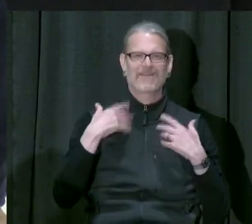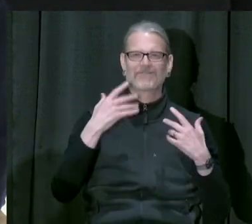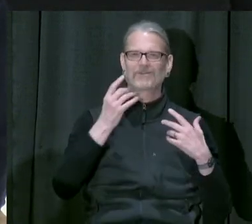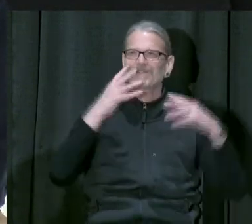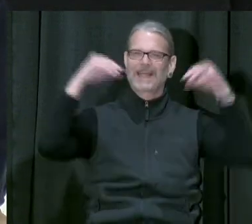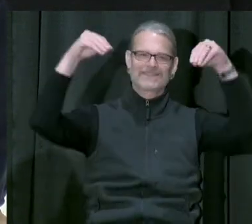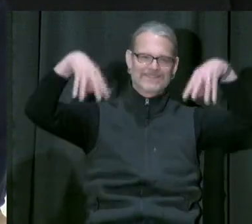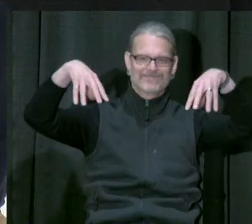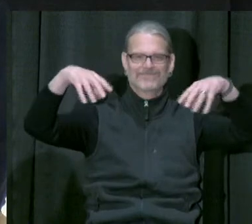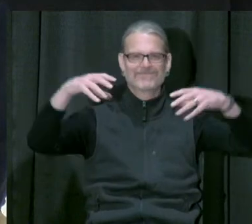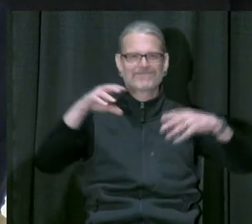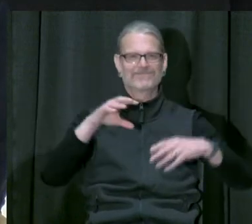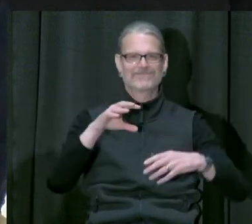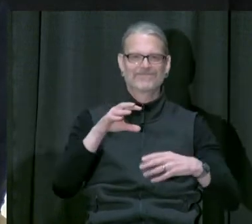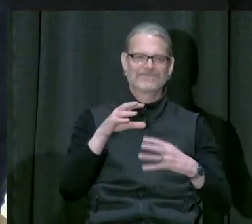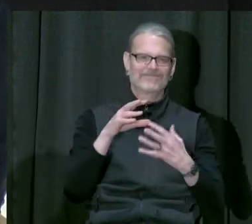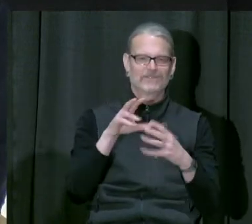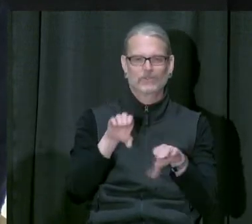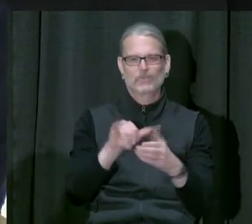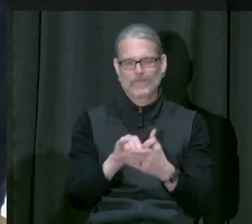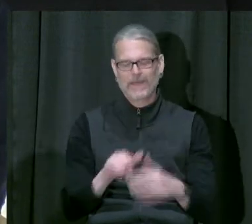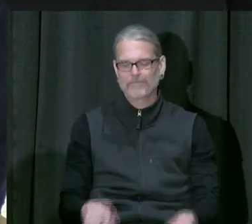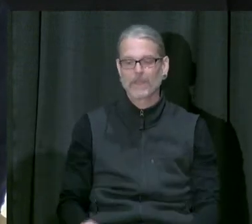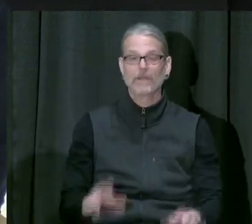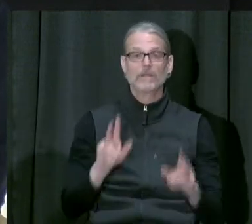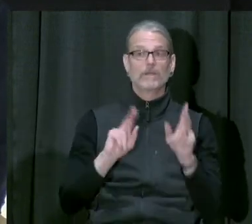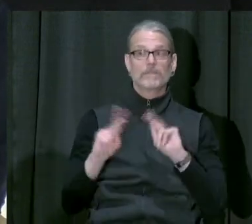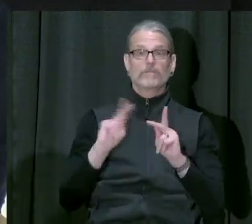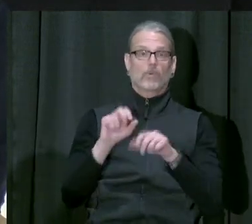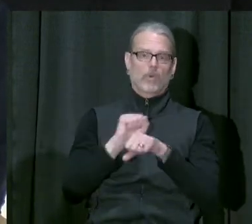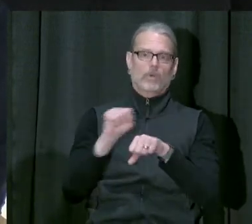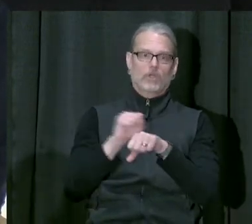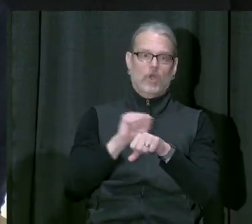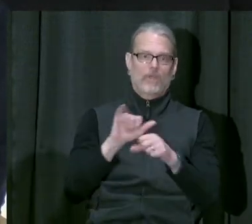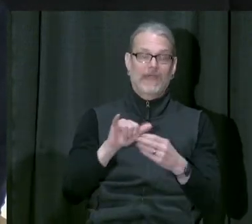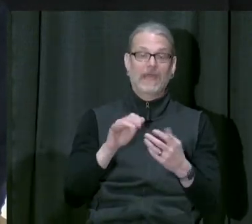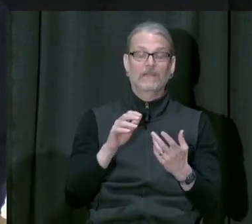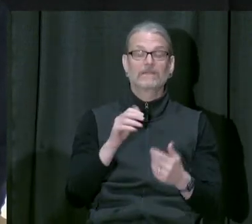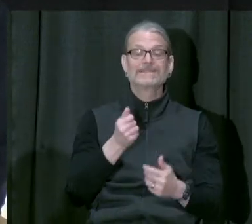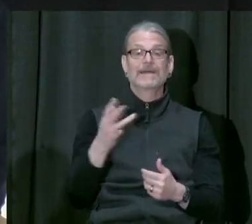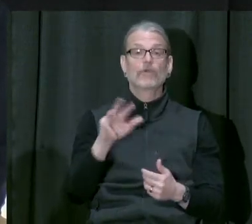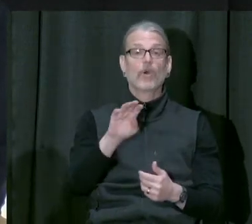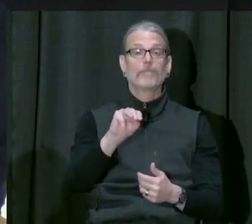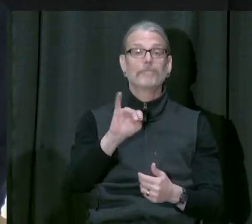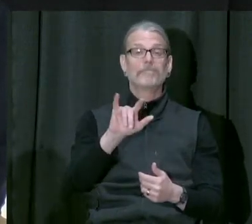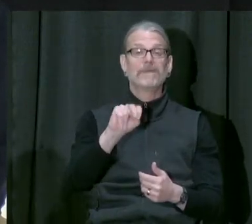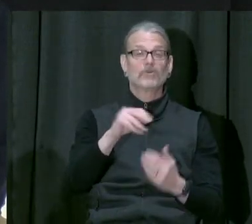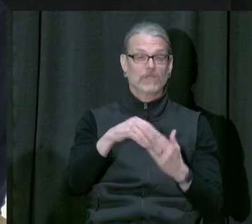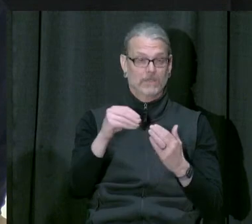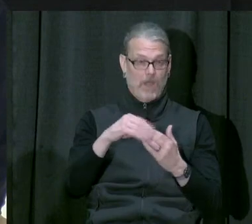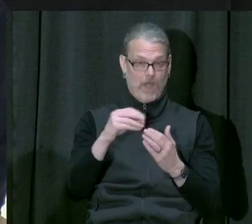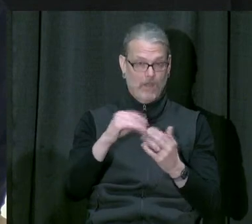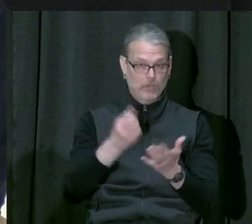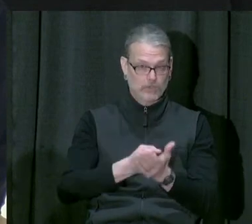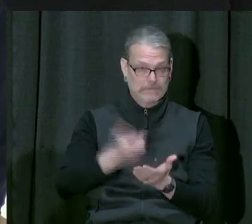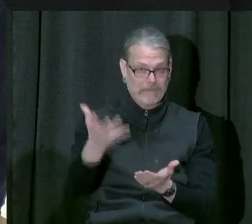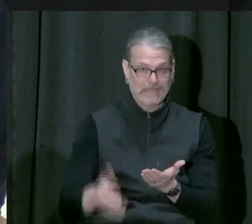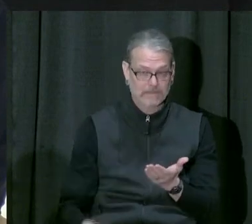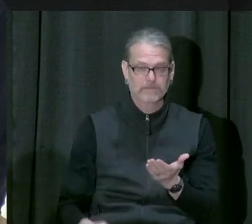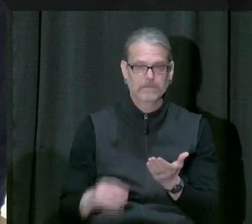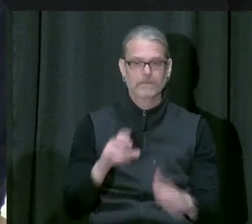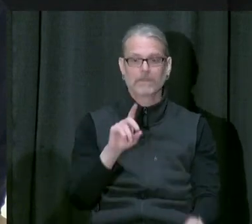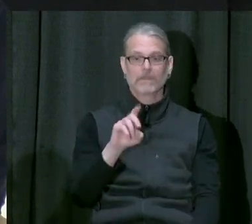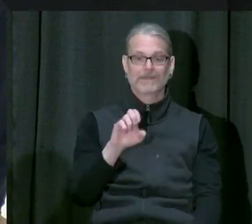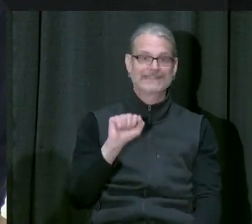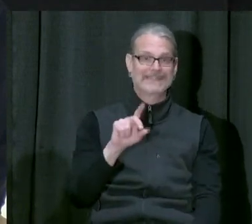other techniques to do that. People worked on this, millions of dollars were spent, and the dead reckoning really